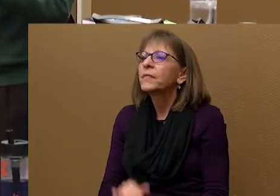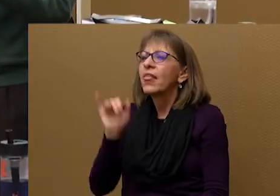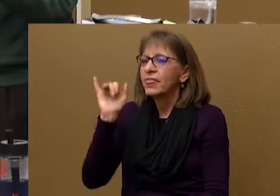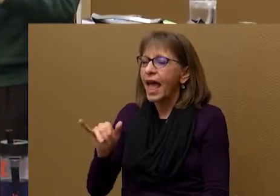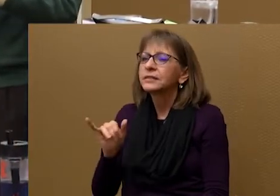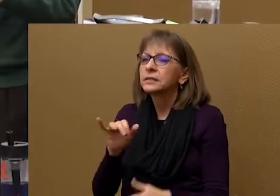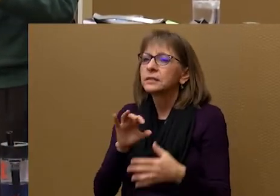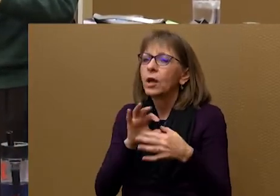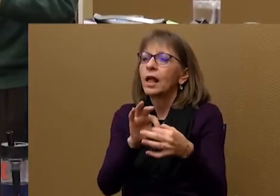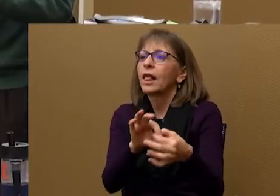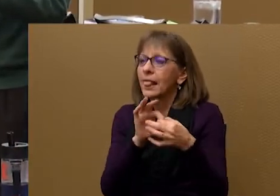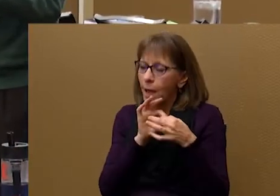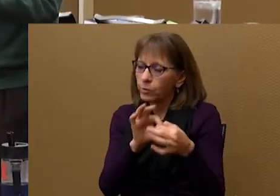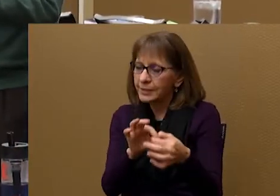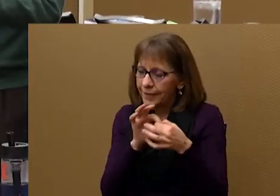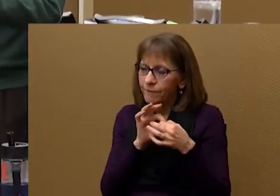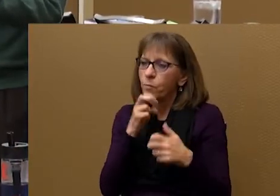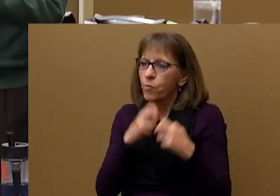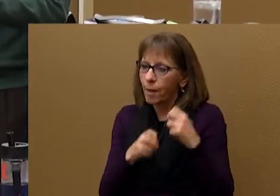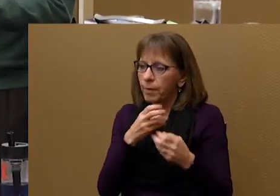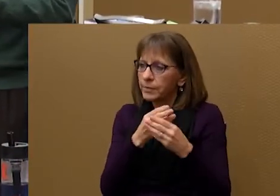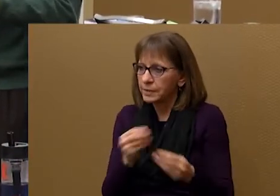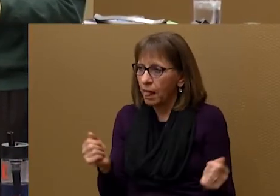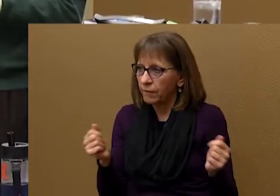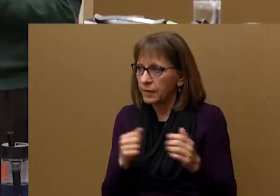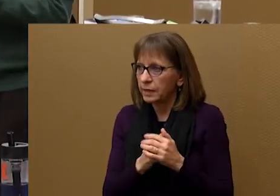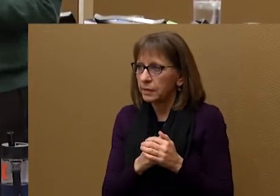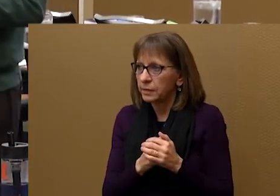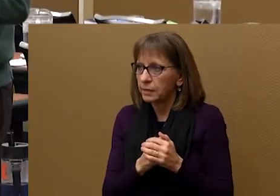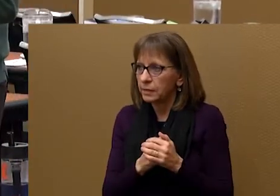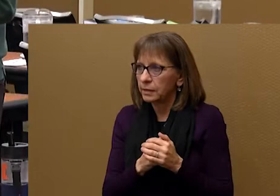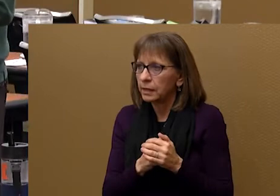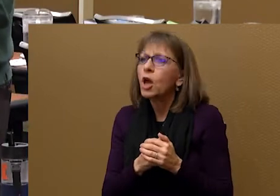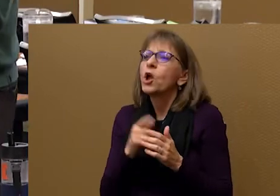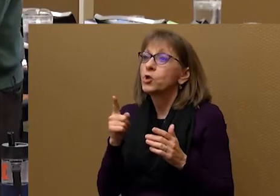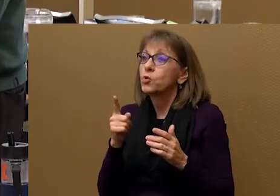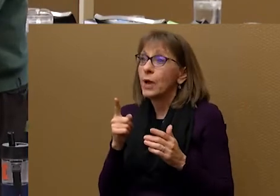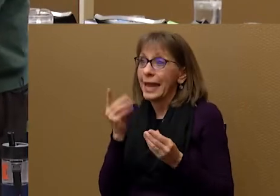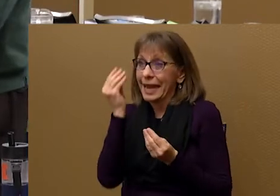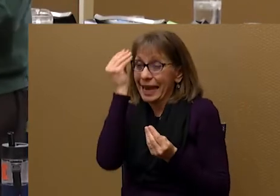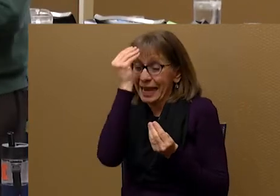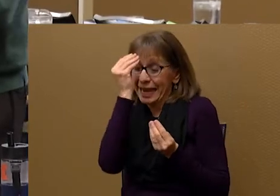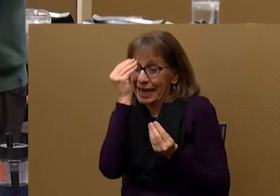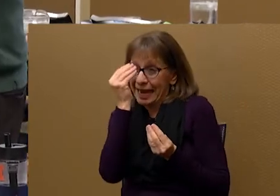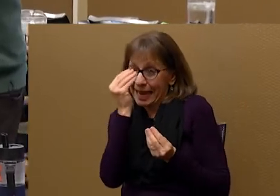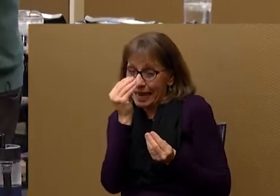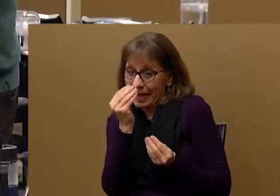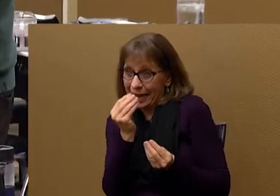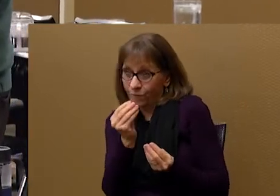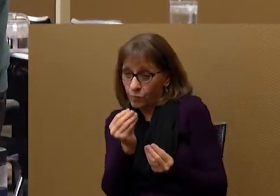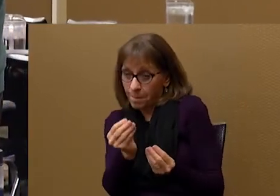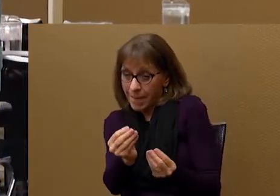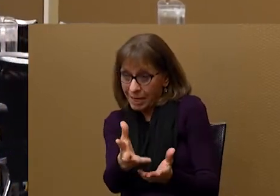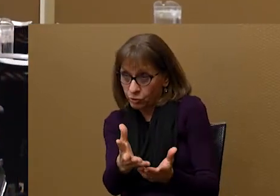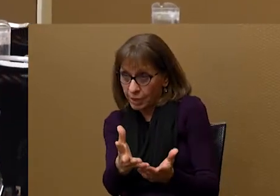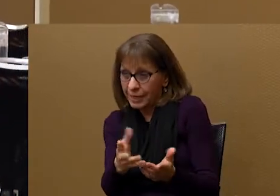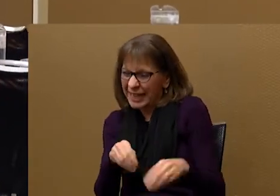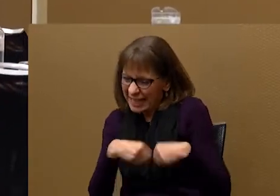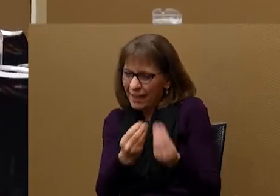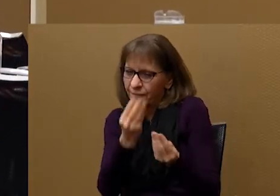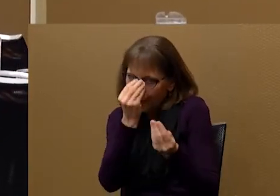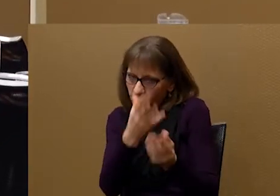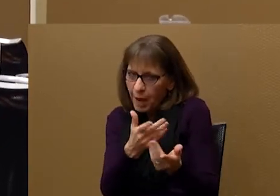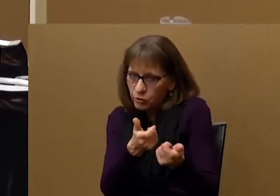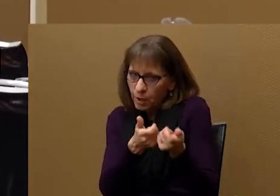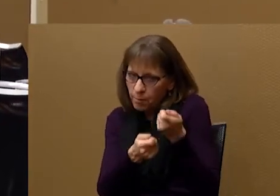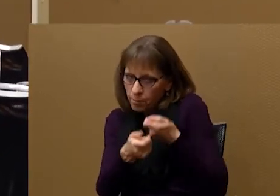you are using Socratic teaching. You're giving him as much information as he needs, and you're pulling him along. What do